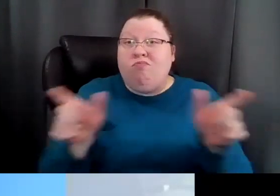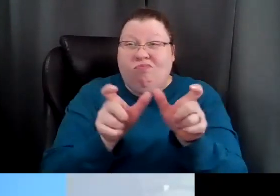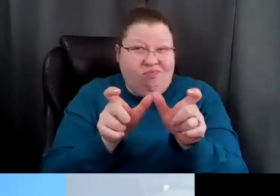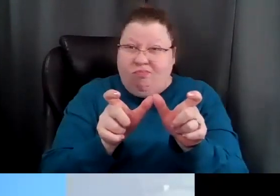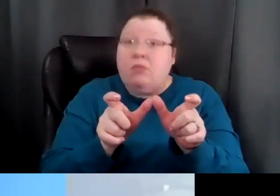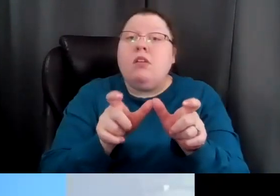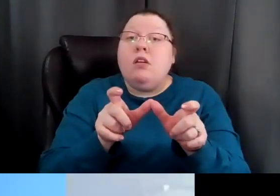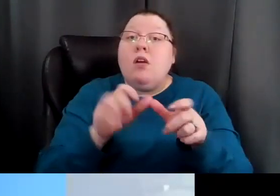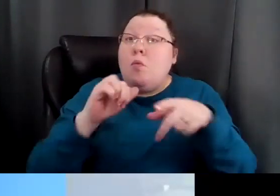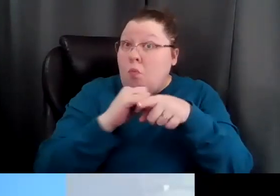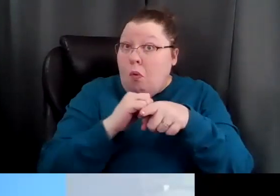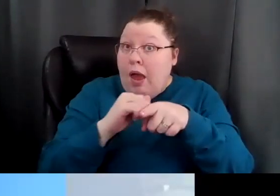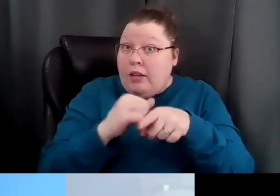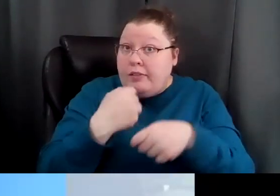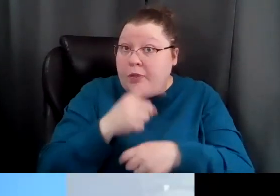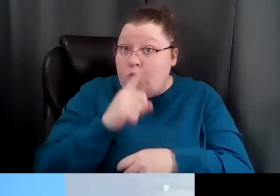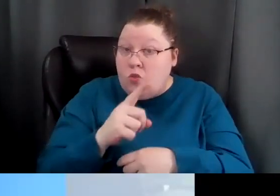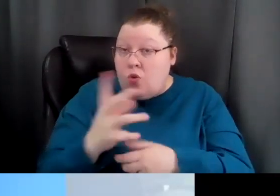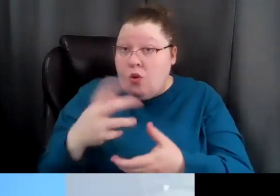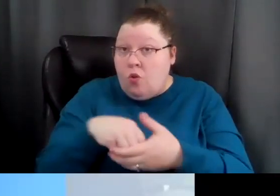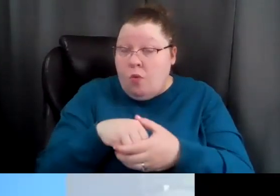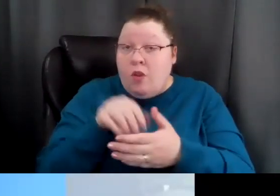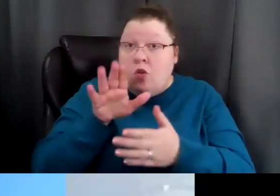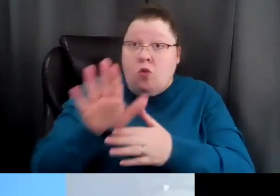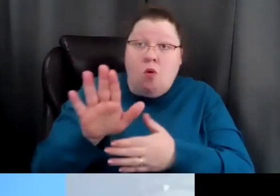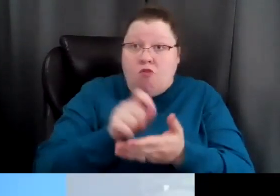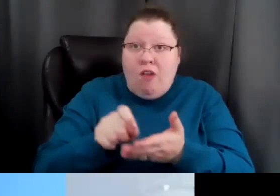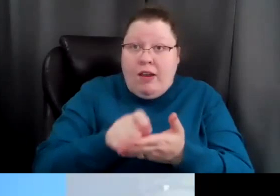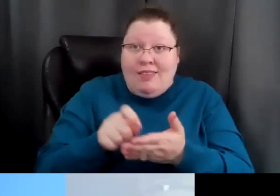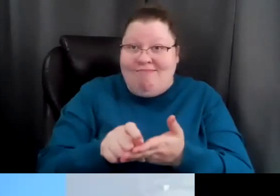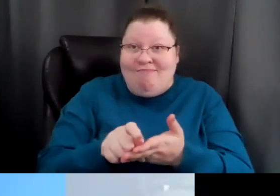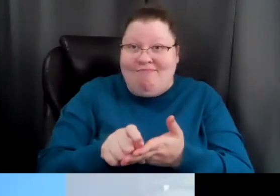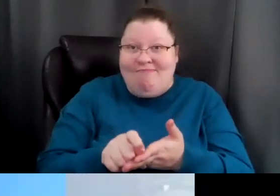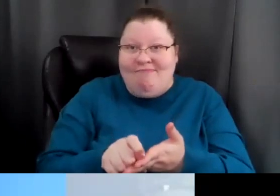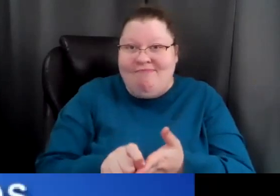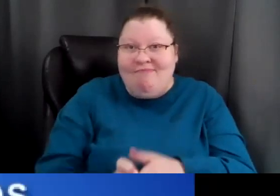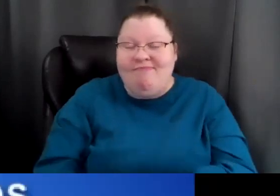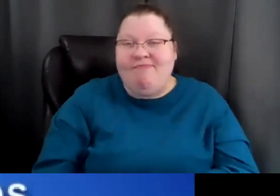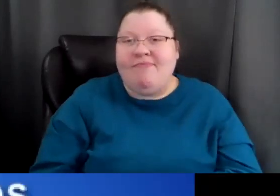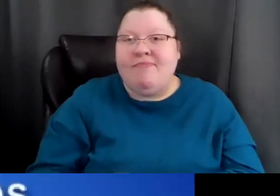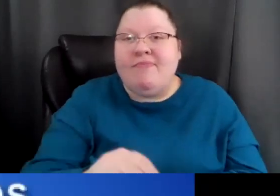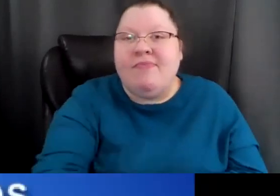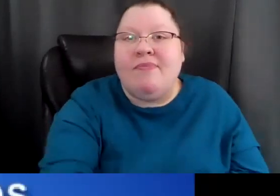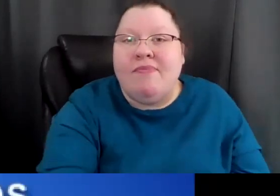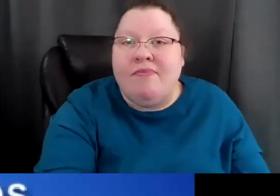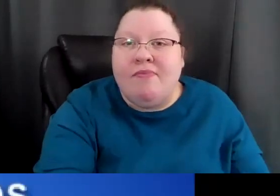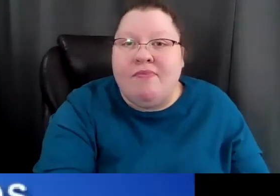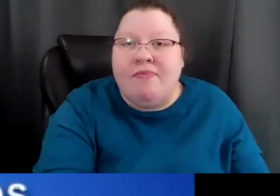okay? Do some practice now and make sure you incorporate this into your writing.